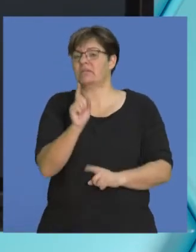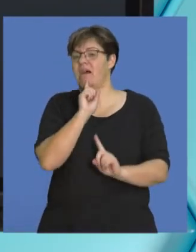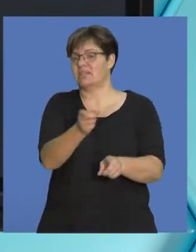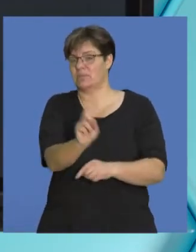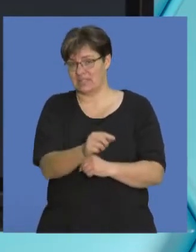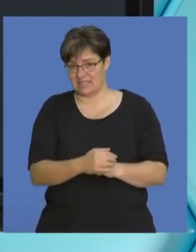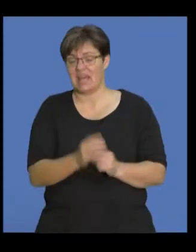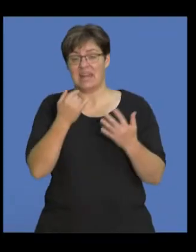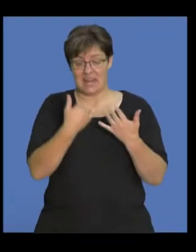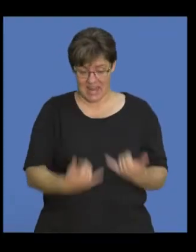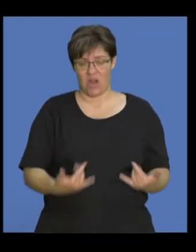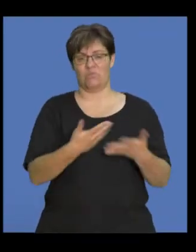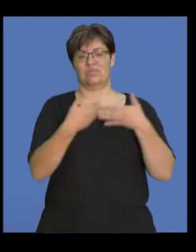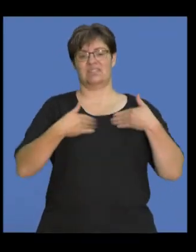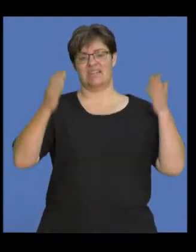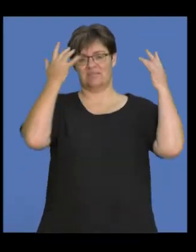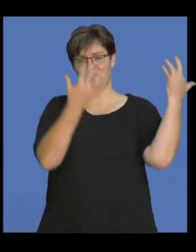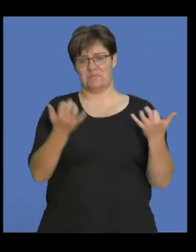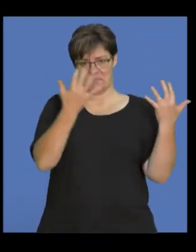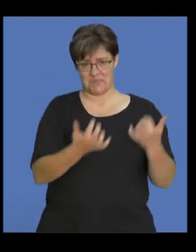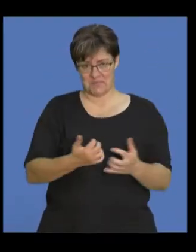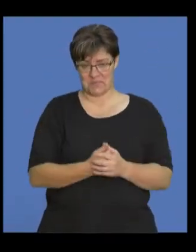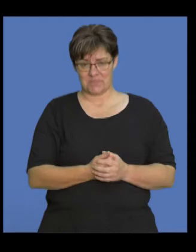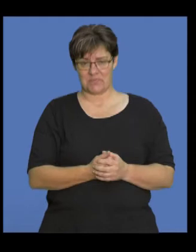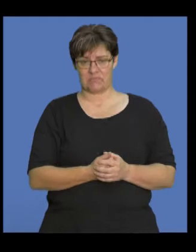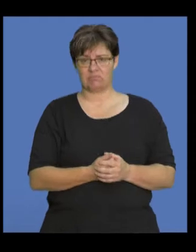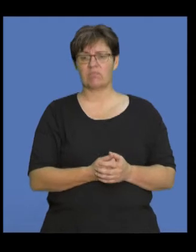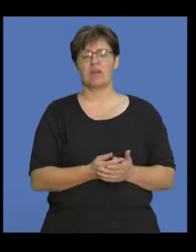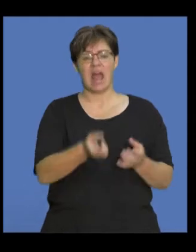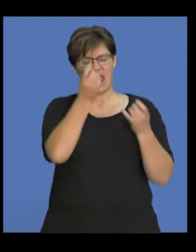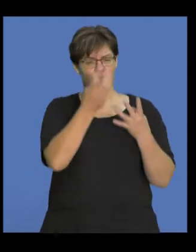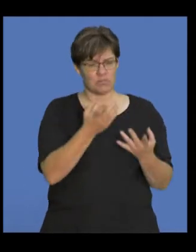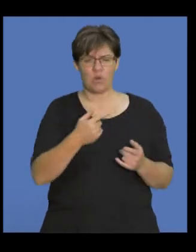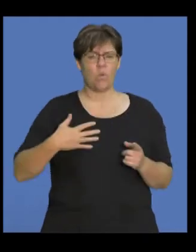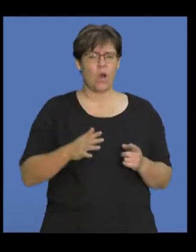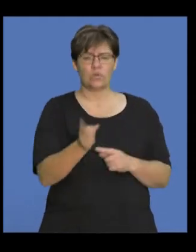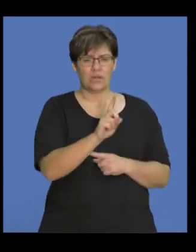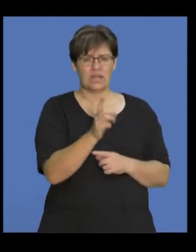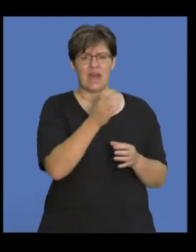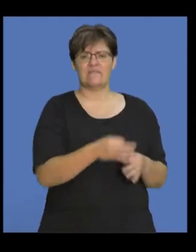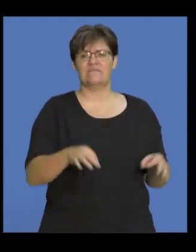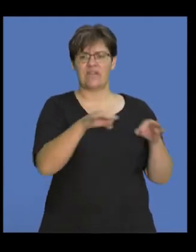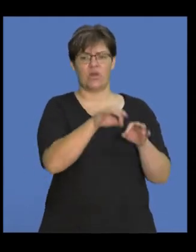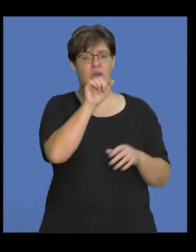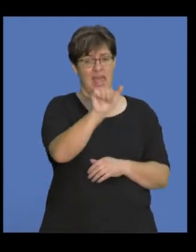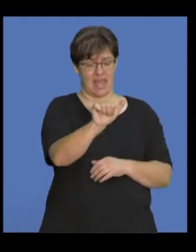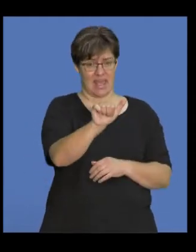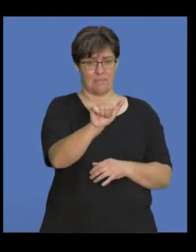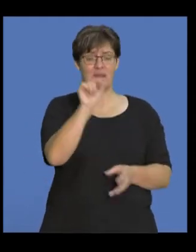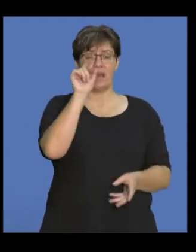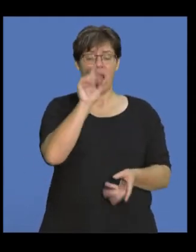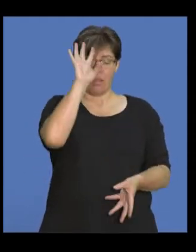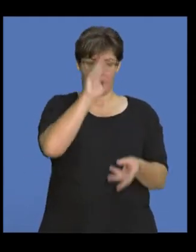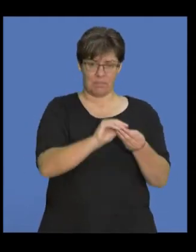start calculating. So if we start with our data, remember, they want us to find the value of A, which is our accumulated